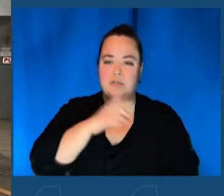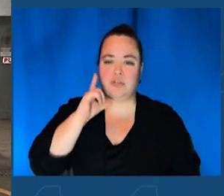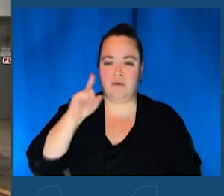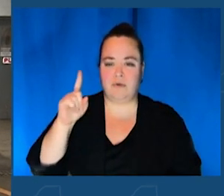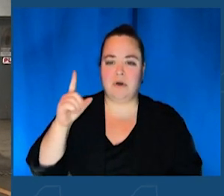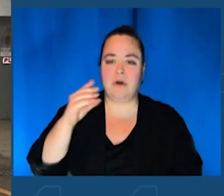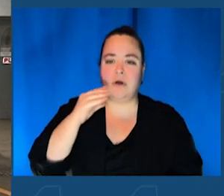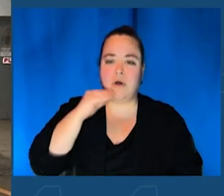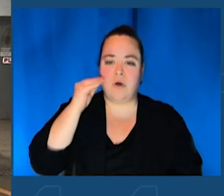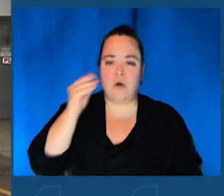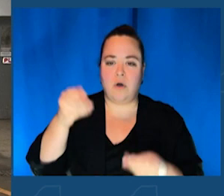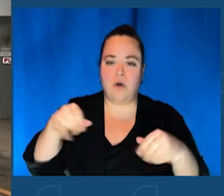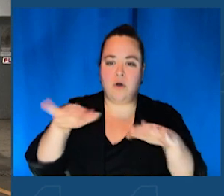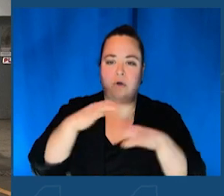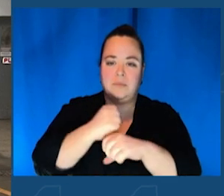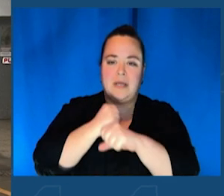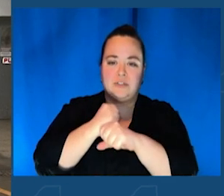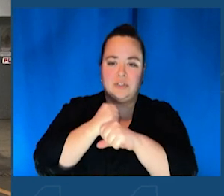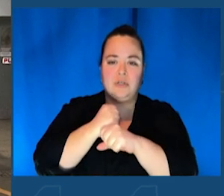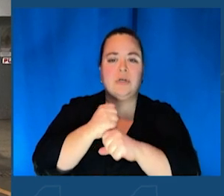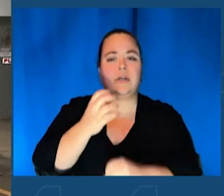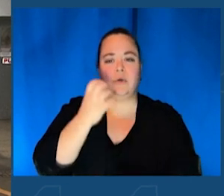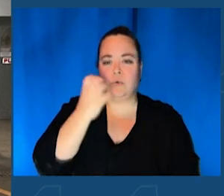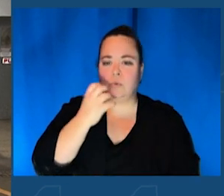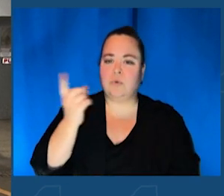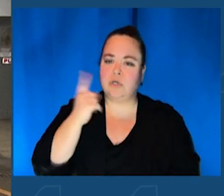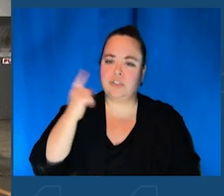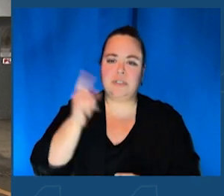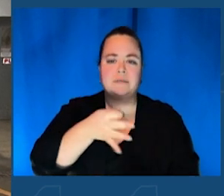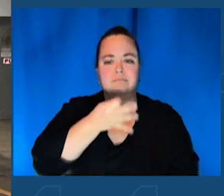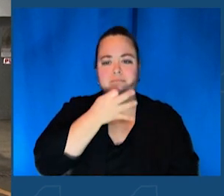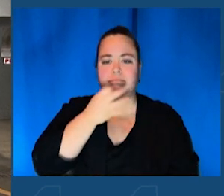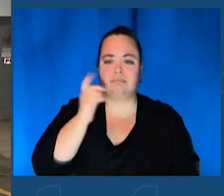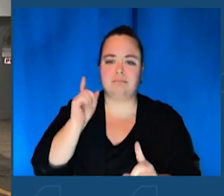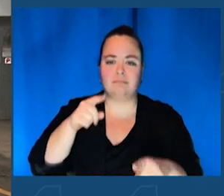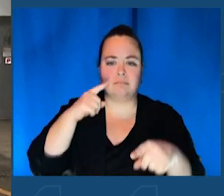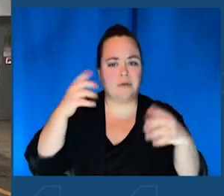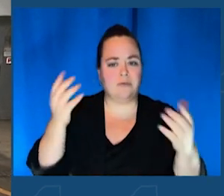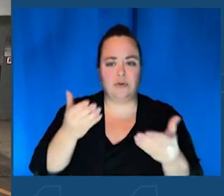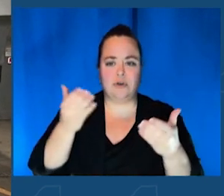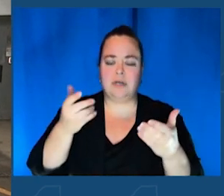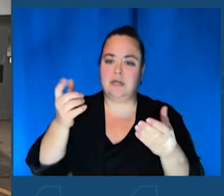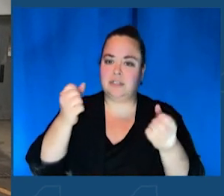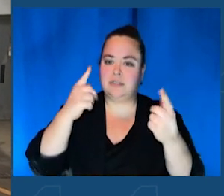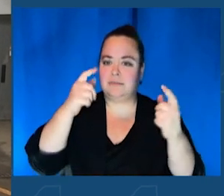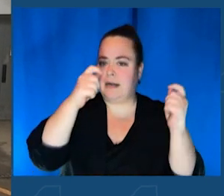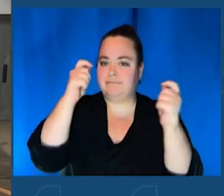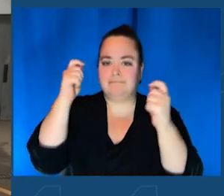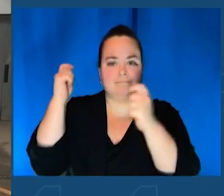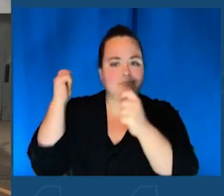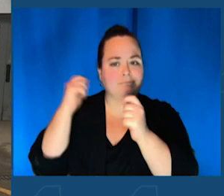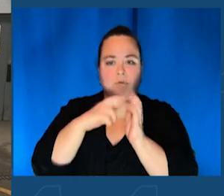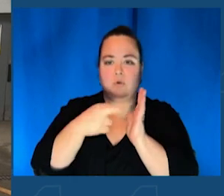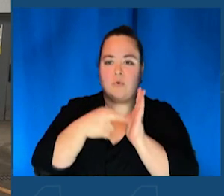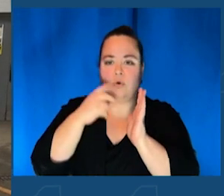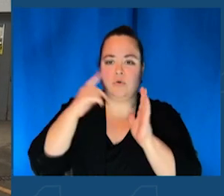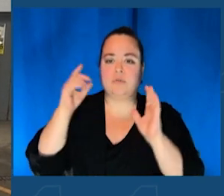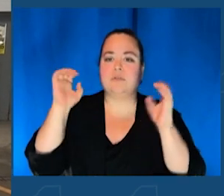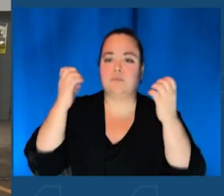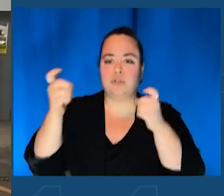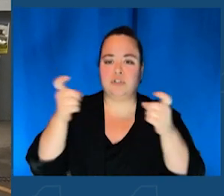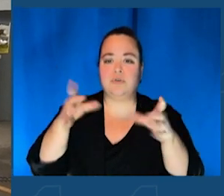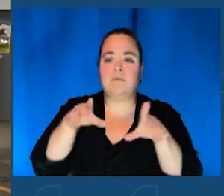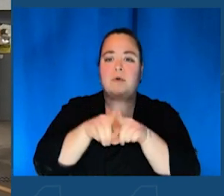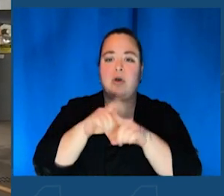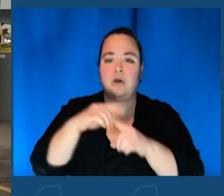brings incredible expertise to this, having been the many roles in emergency services, but also as a Chief of Staff to the National